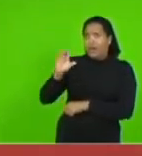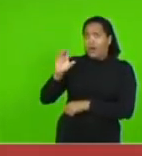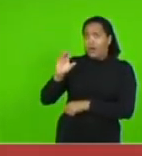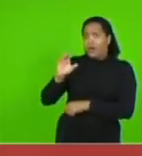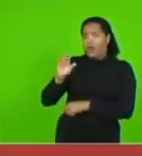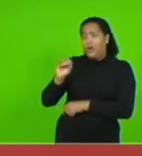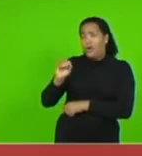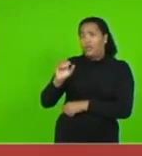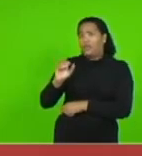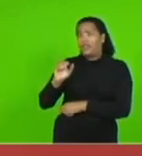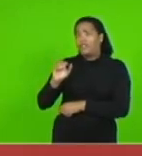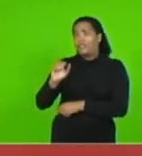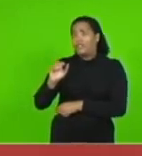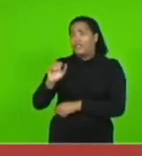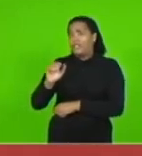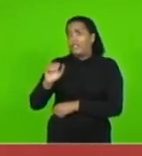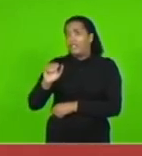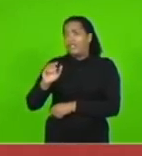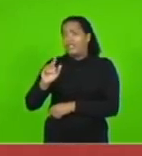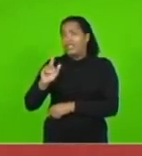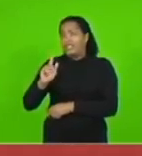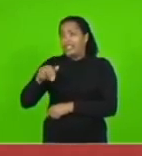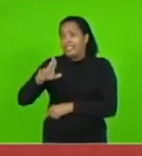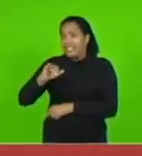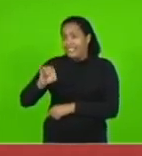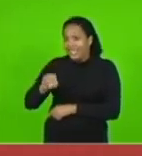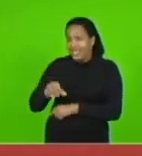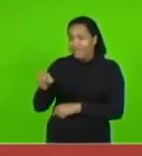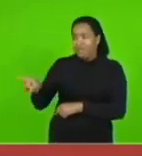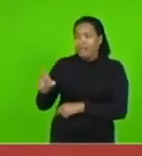very hard. But I want to say one thing.